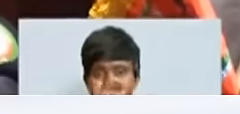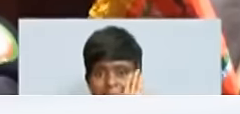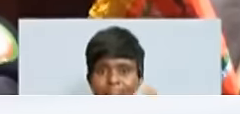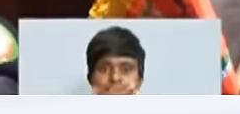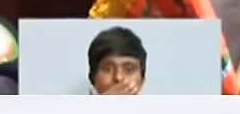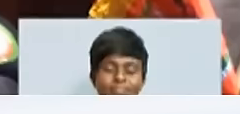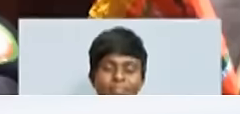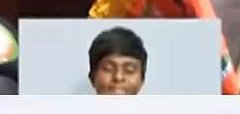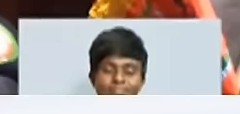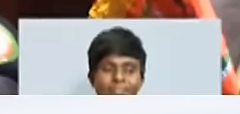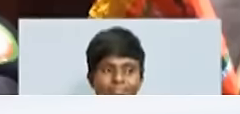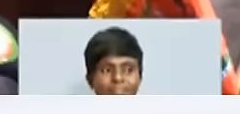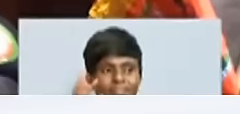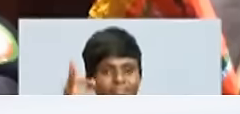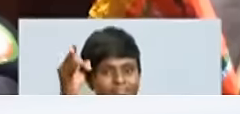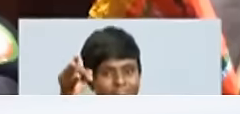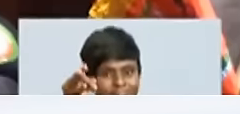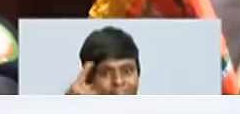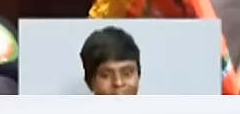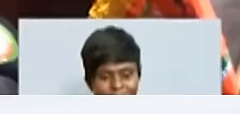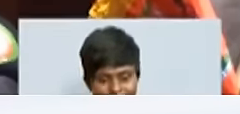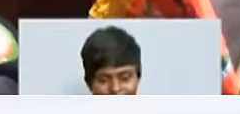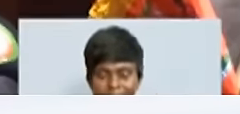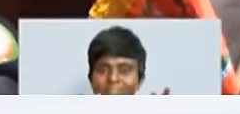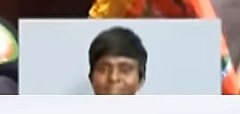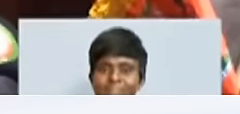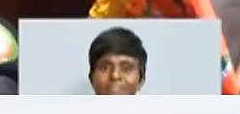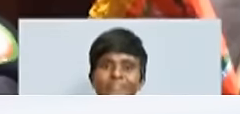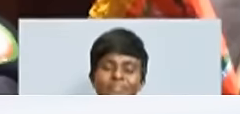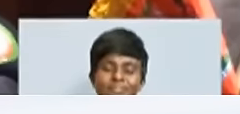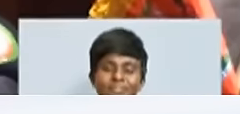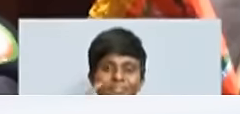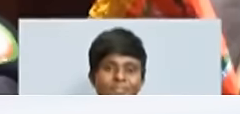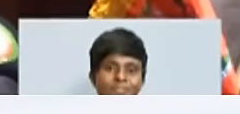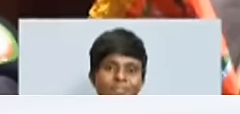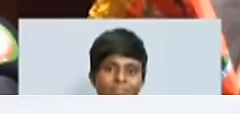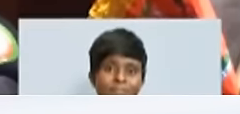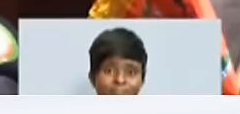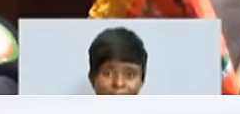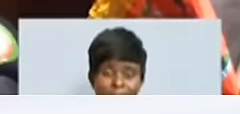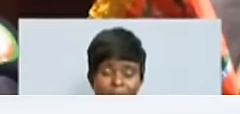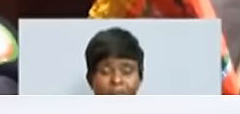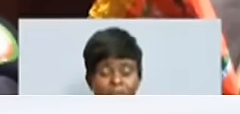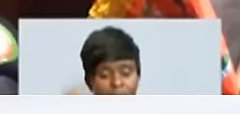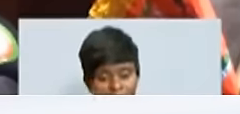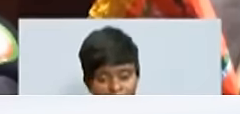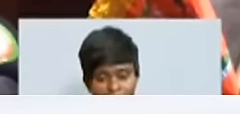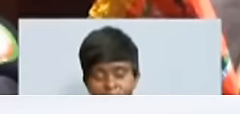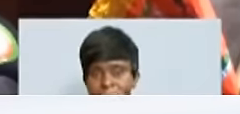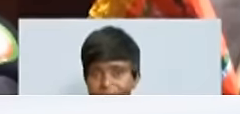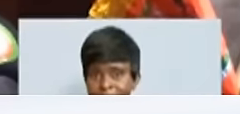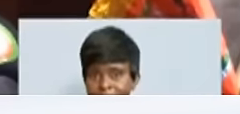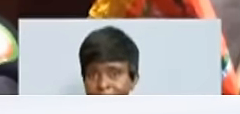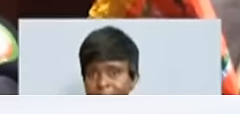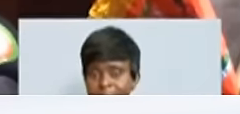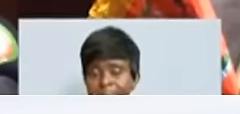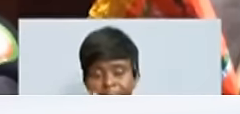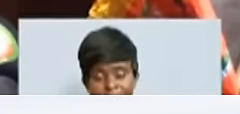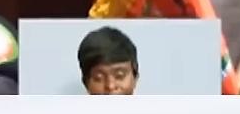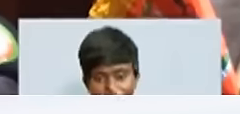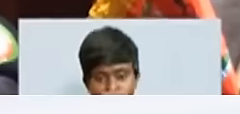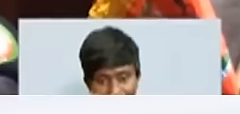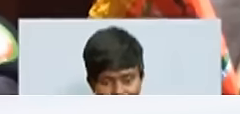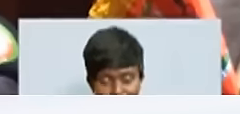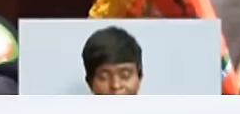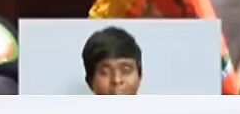our nation of the future we aspire to have, for us and for our genetic material to come after